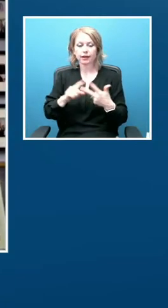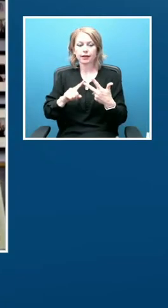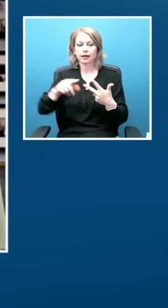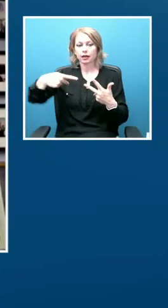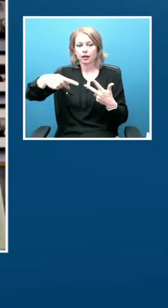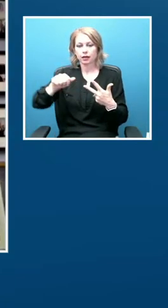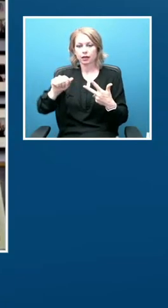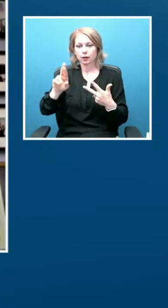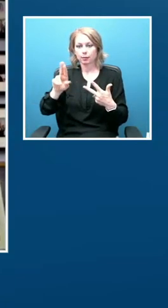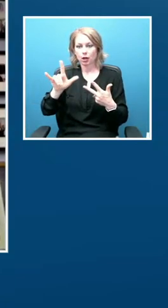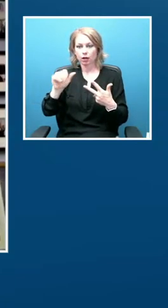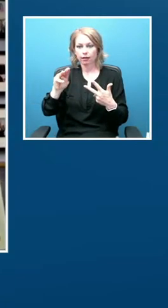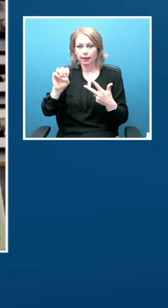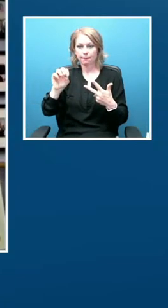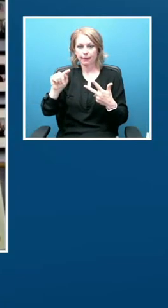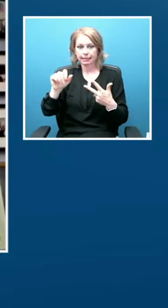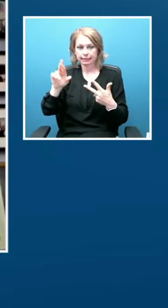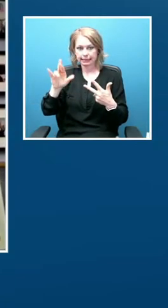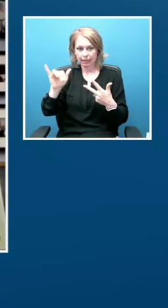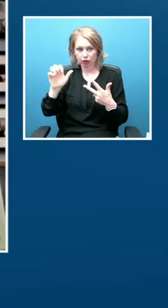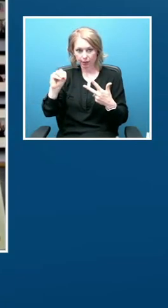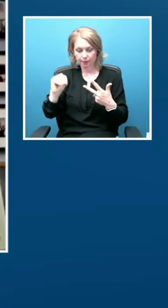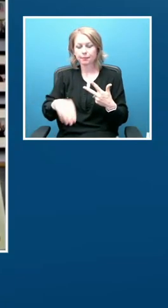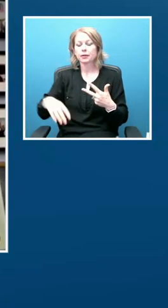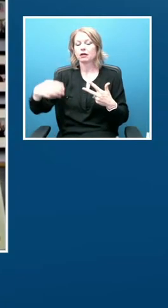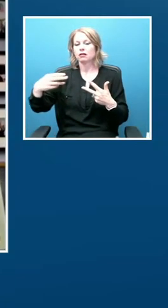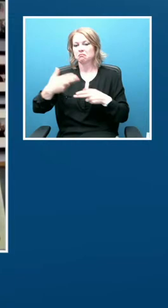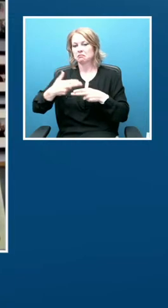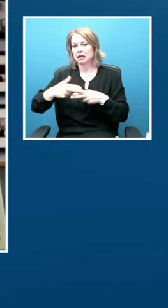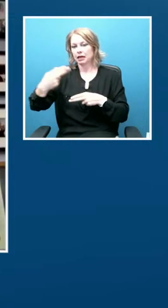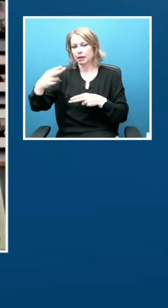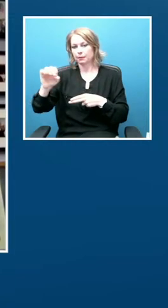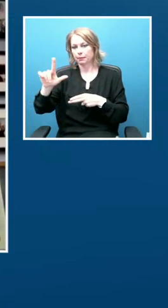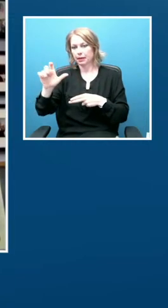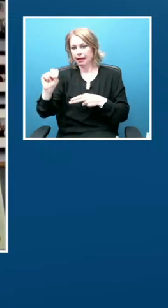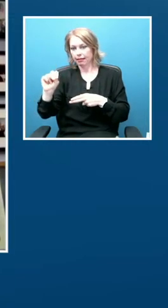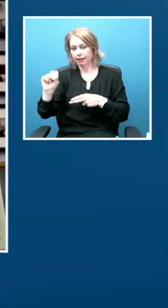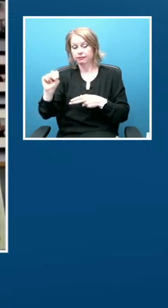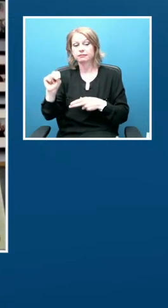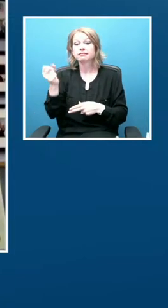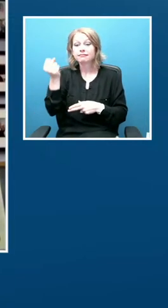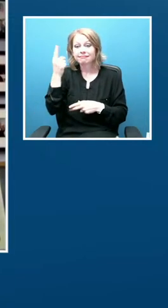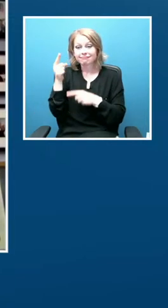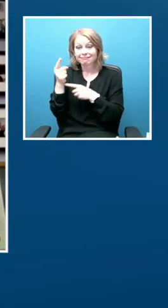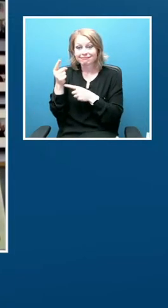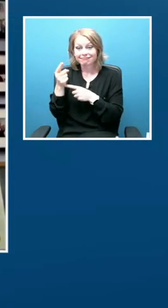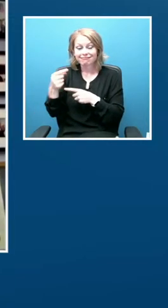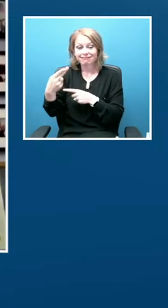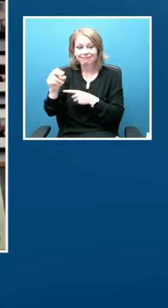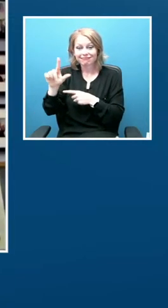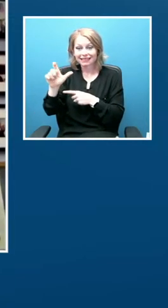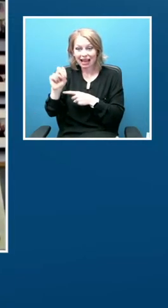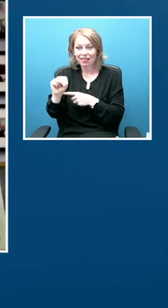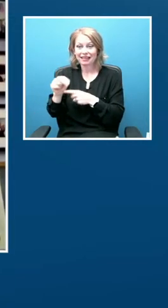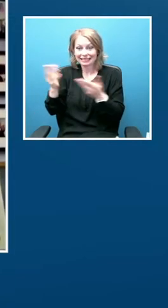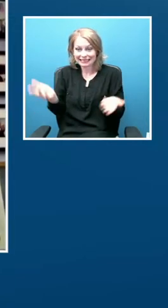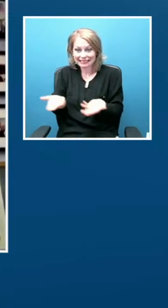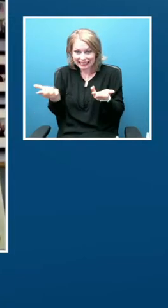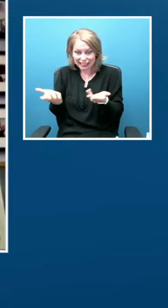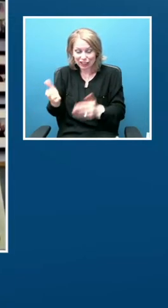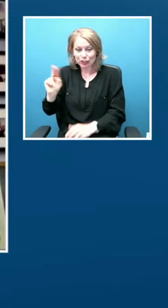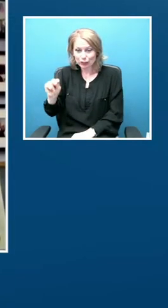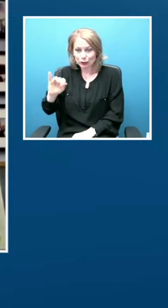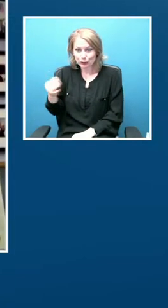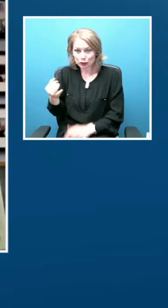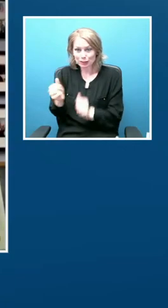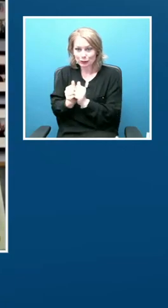Ms. Helen McFadden, who I am pleased to report that that she's here in New Jersey with me today, and I'm